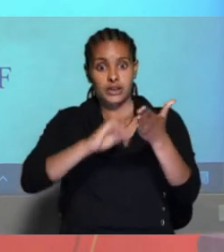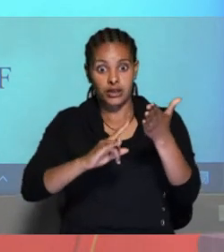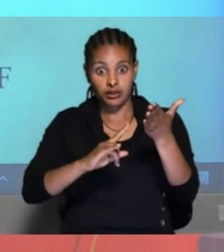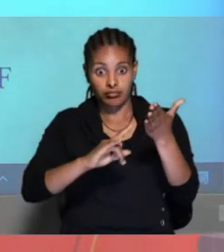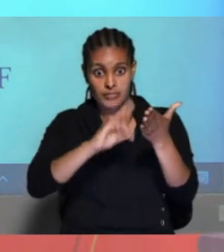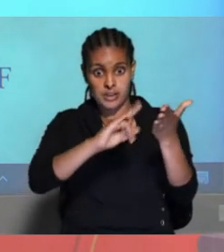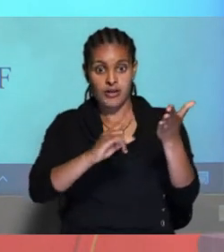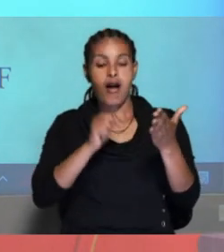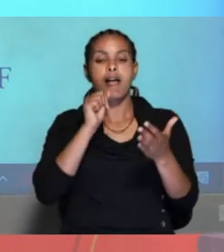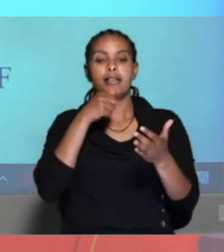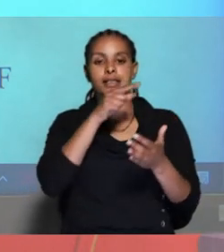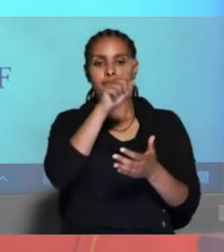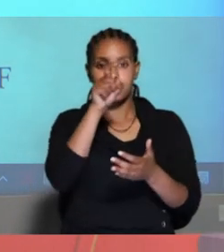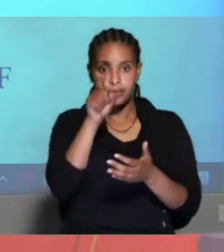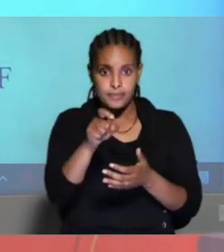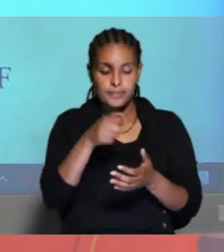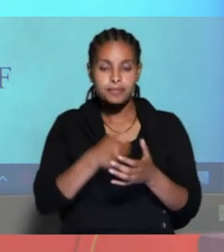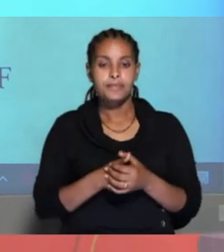acids?